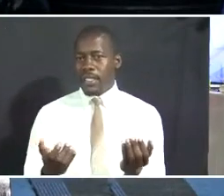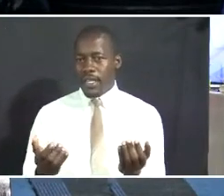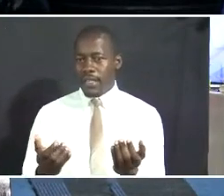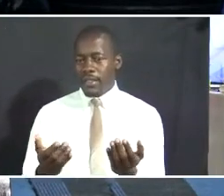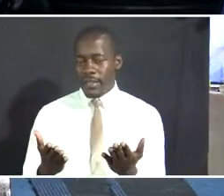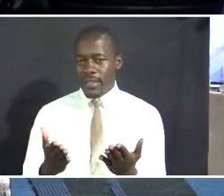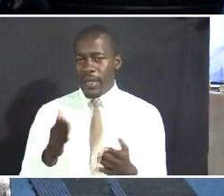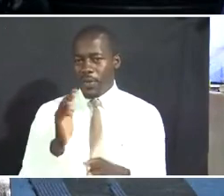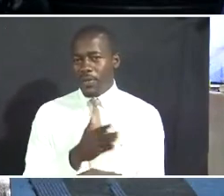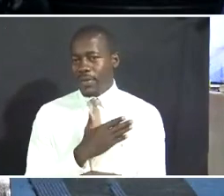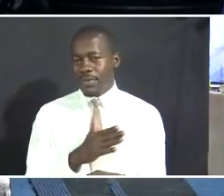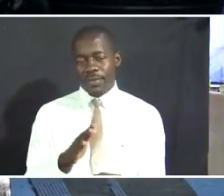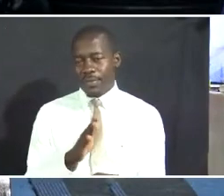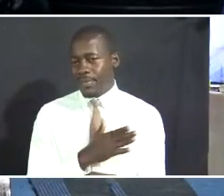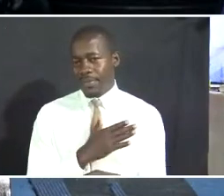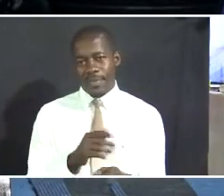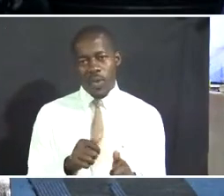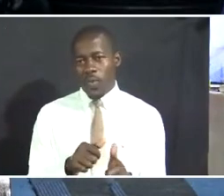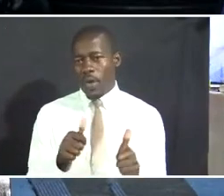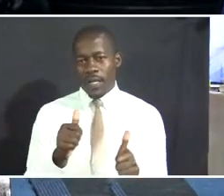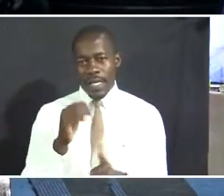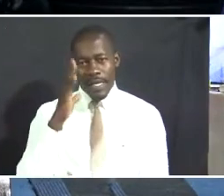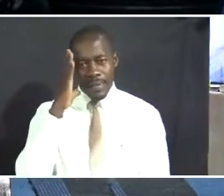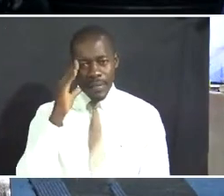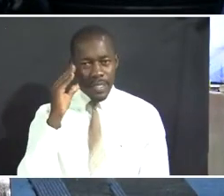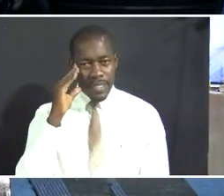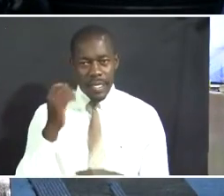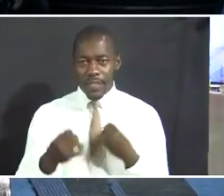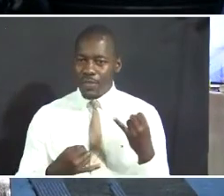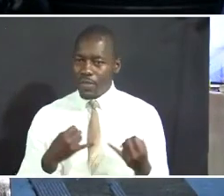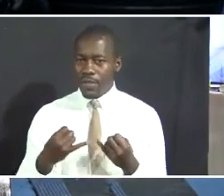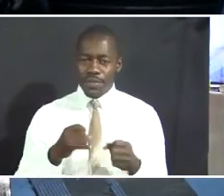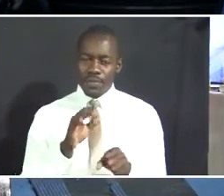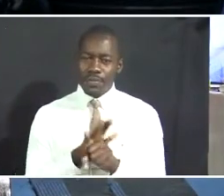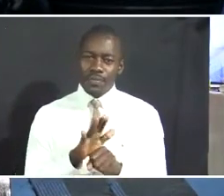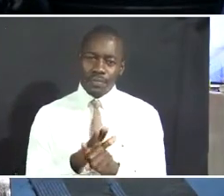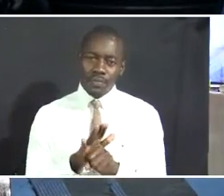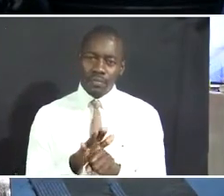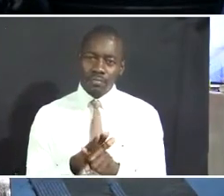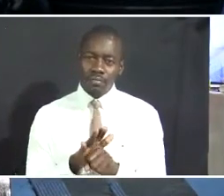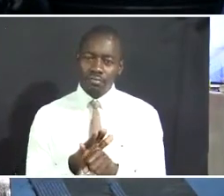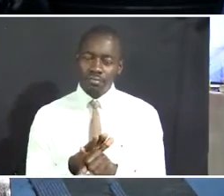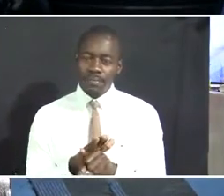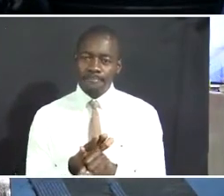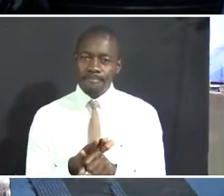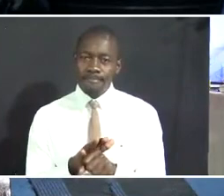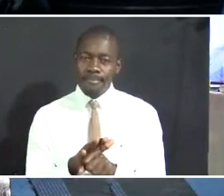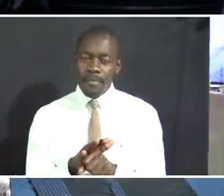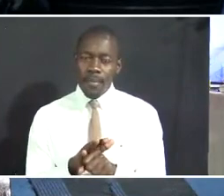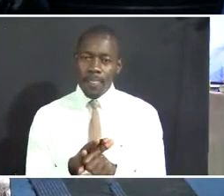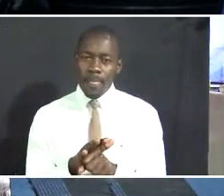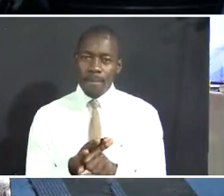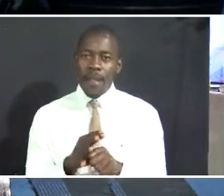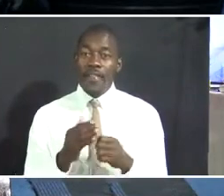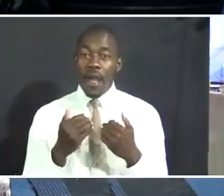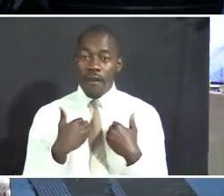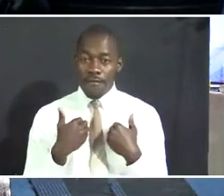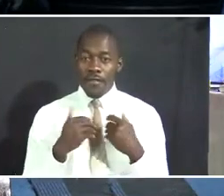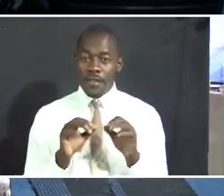the experience is really out of this world. They have marvelous bands, they have very good